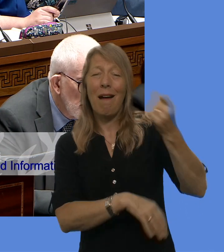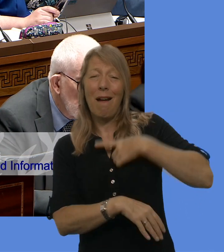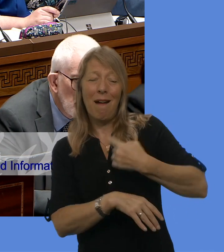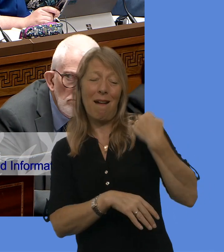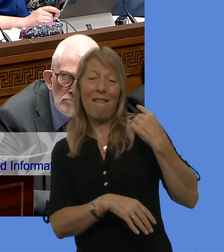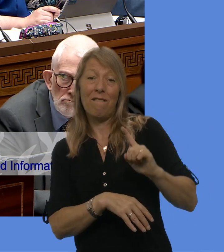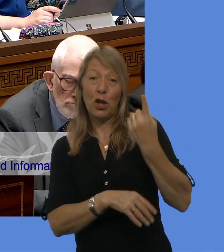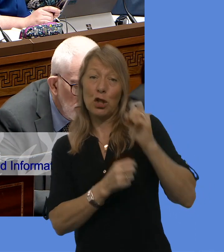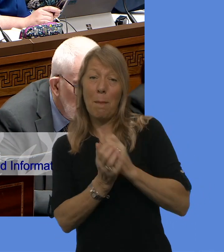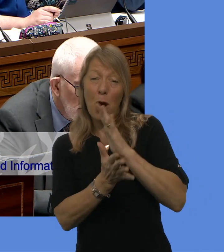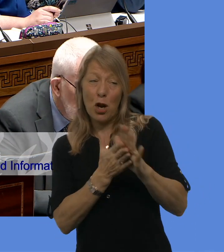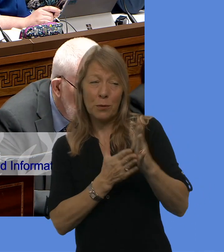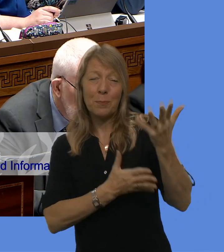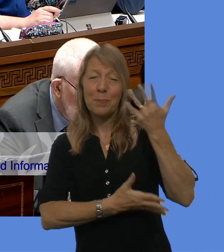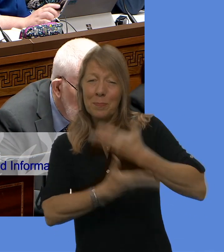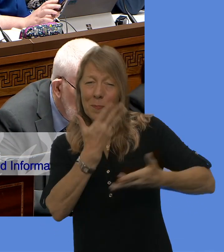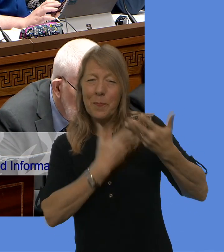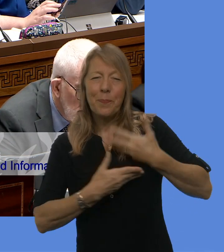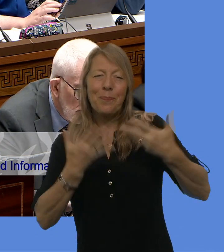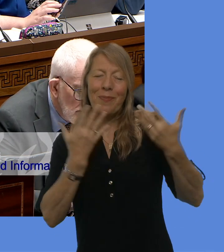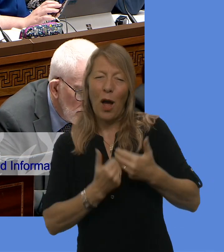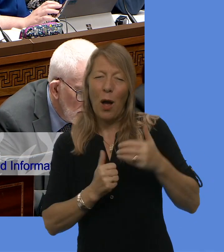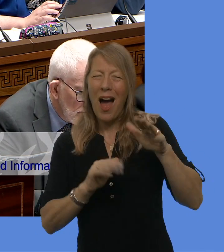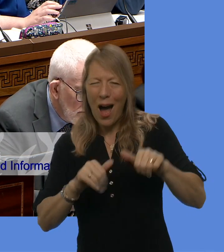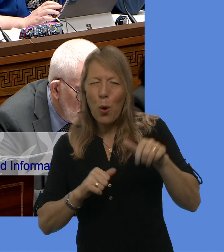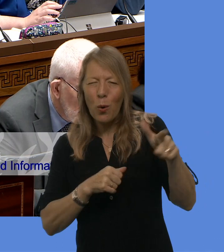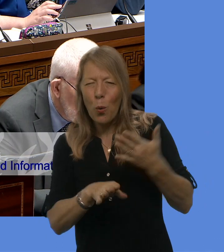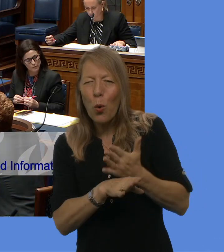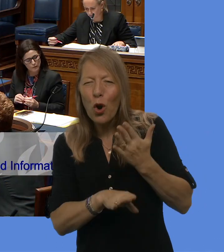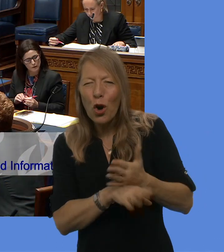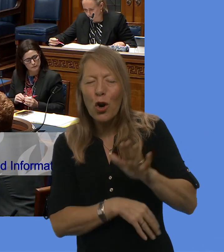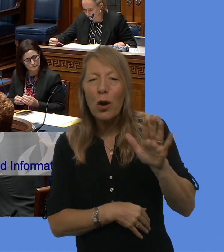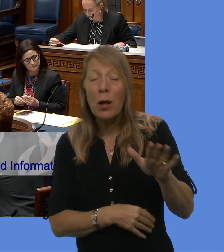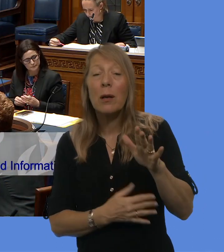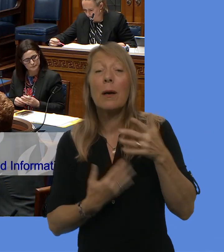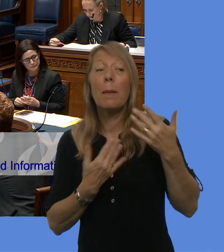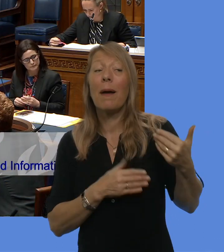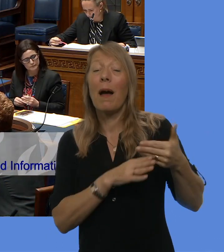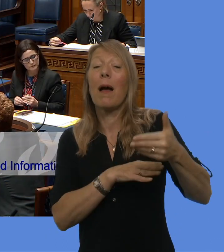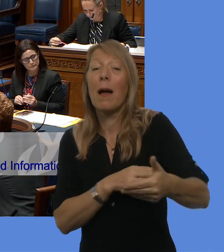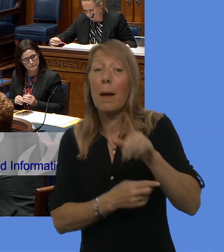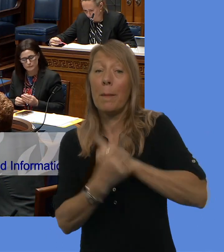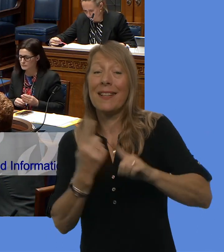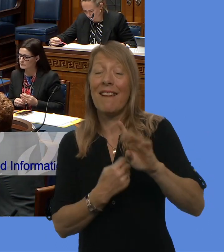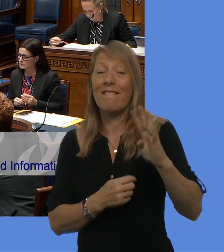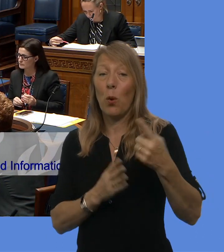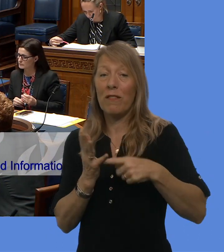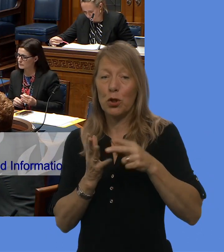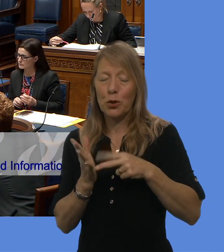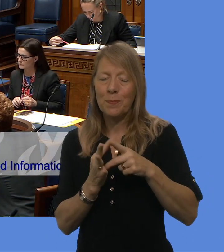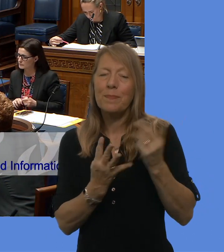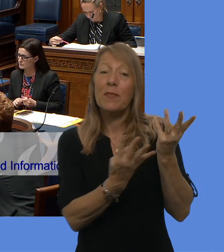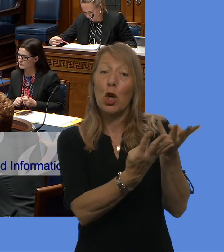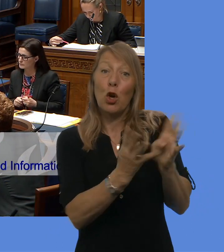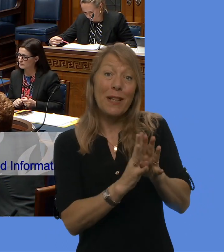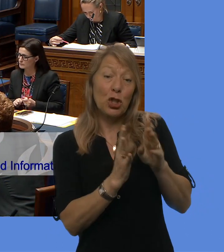his letter, he offered to meet with me to brief me more fully on these matters, and that meeting took place on the 4th of June. The Commission has also requested a meeting with my